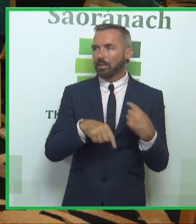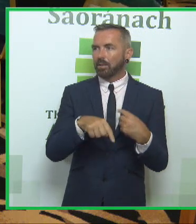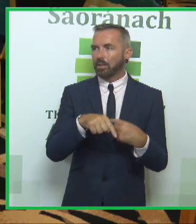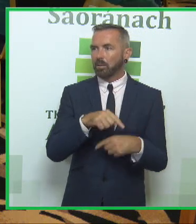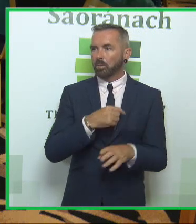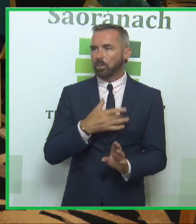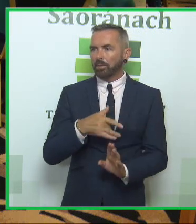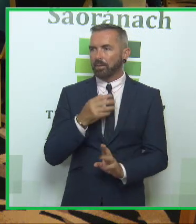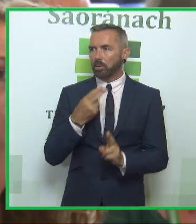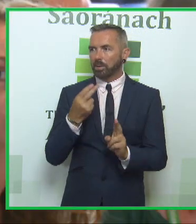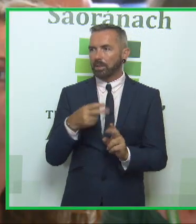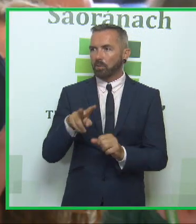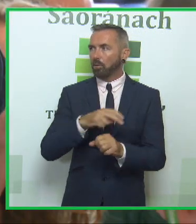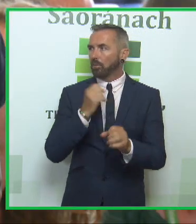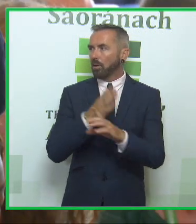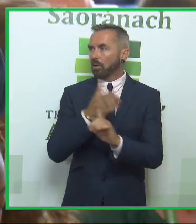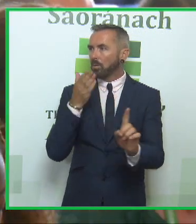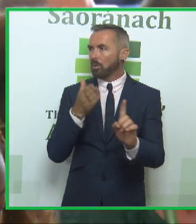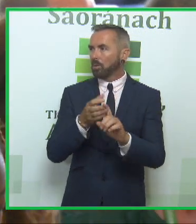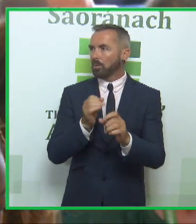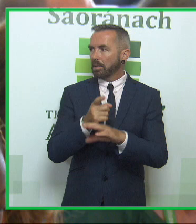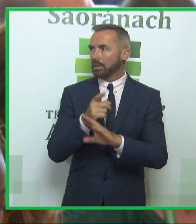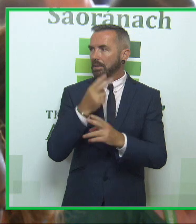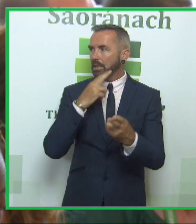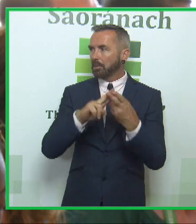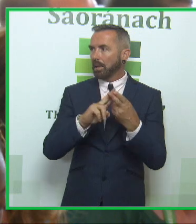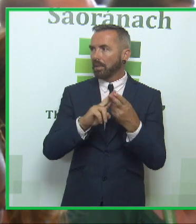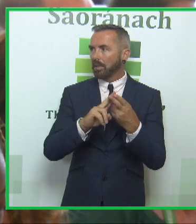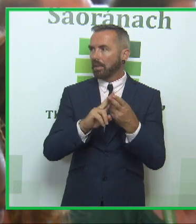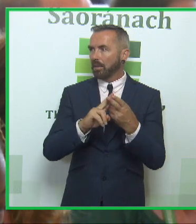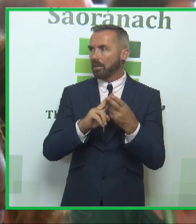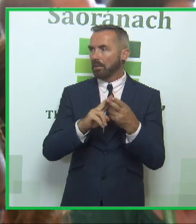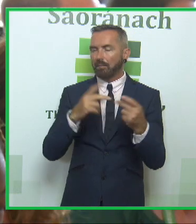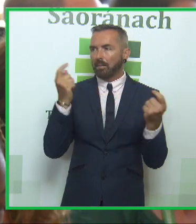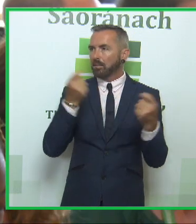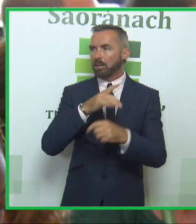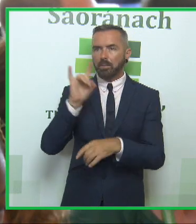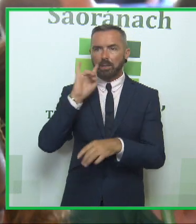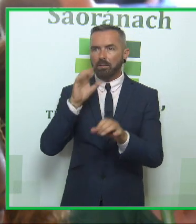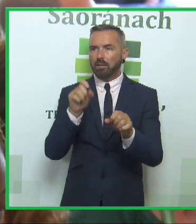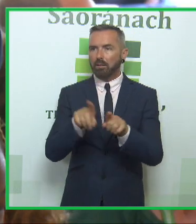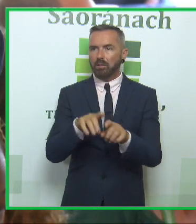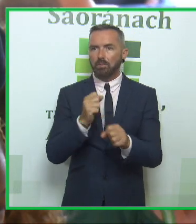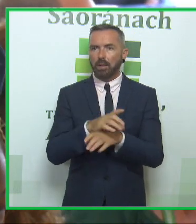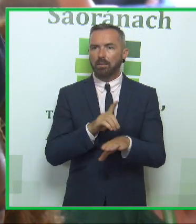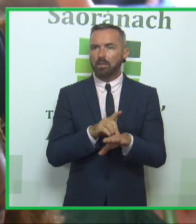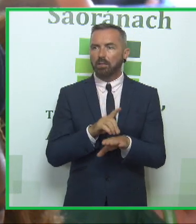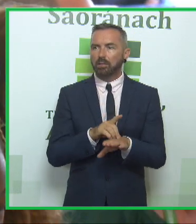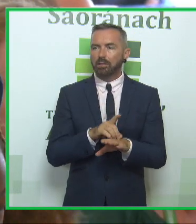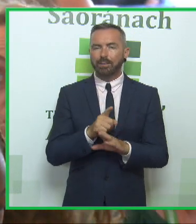to be an overall approach on that stigma. It's horrific to hear about doctors as well, and basically